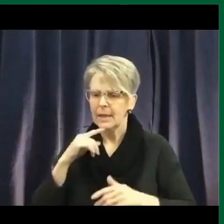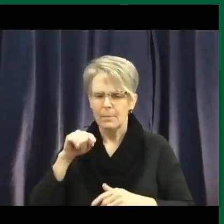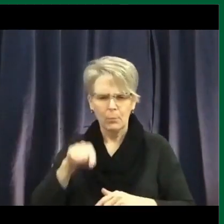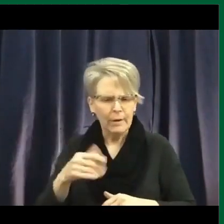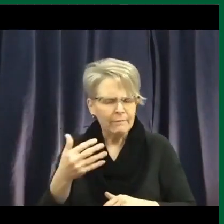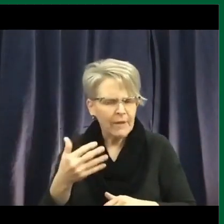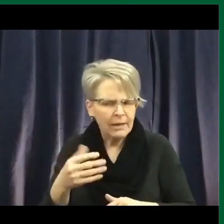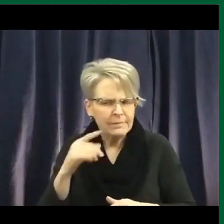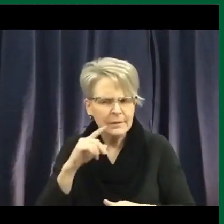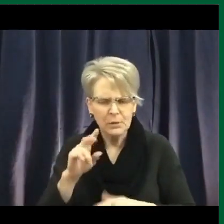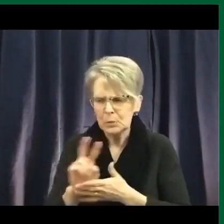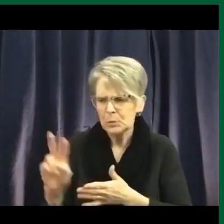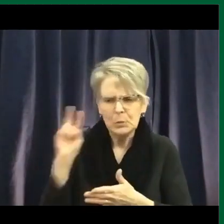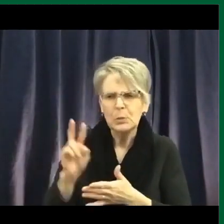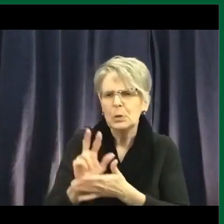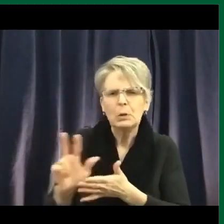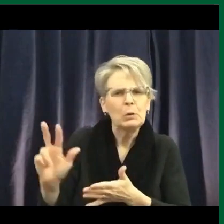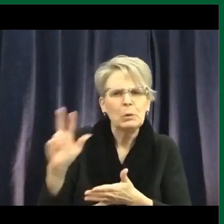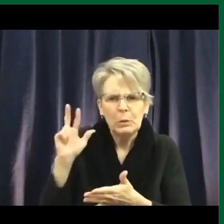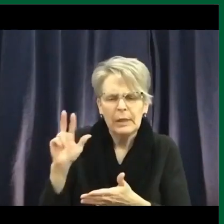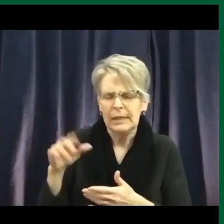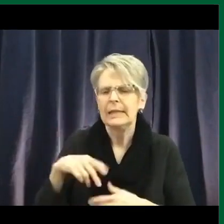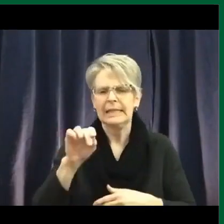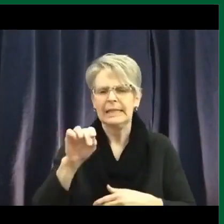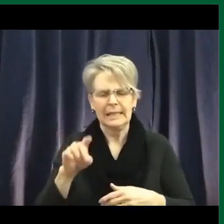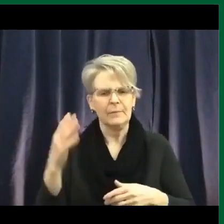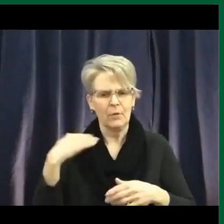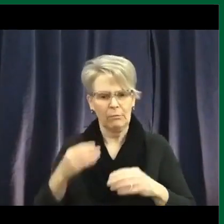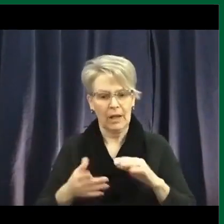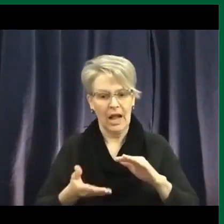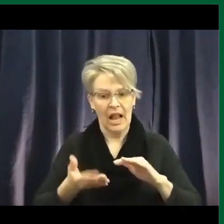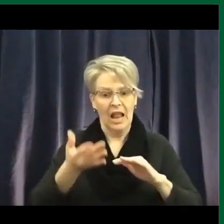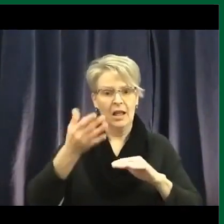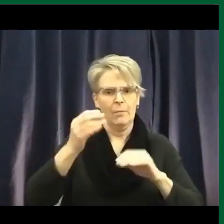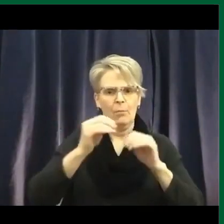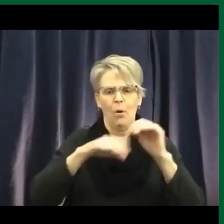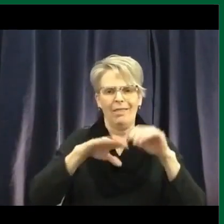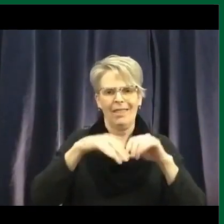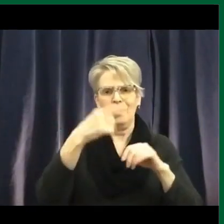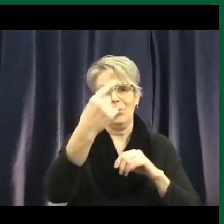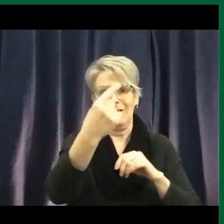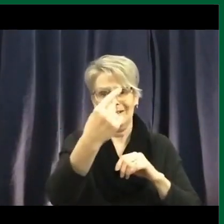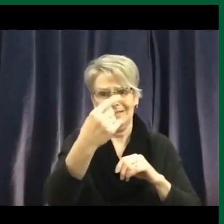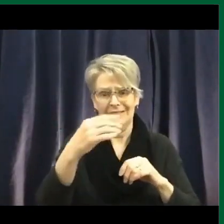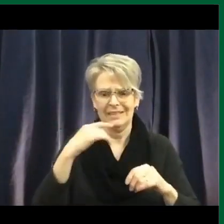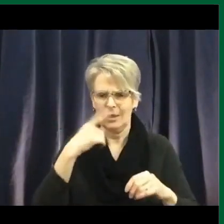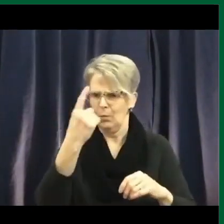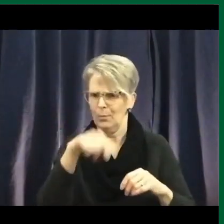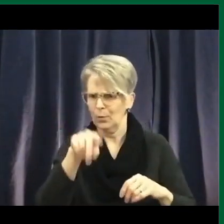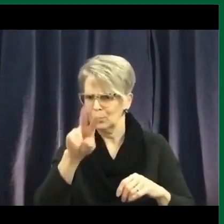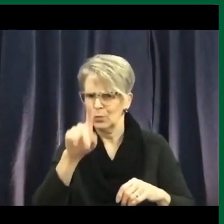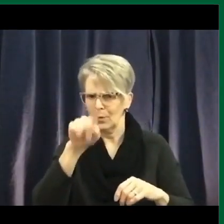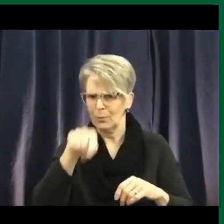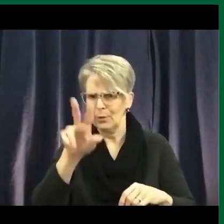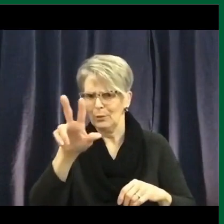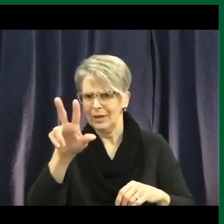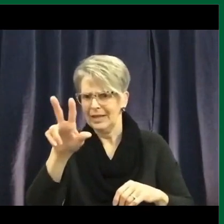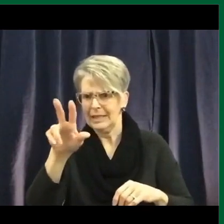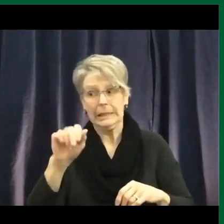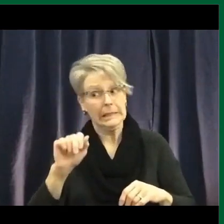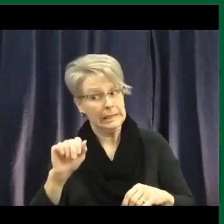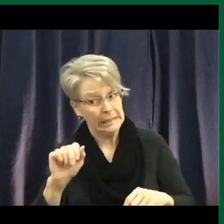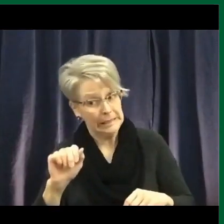ago. It's trended up to more than 1 in the last week or two. It's 1.2, 1.3, so that is concerning. It's probably